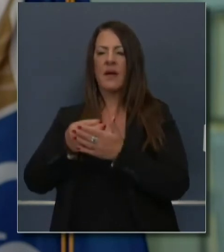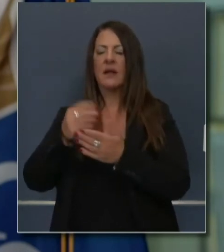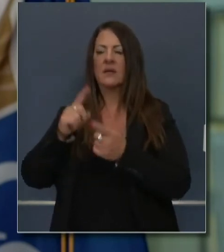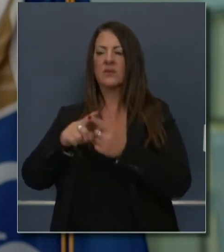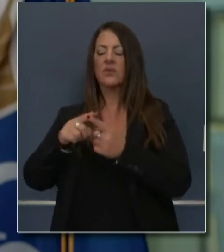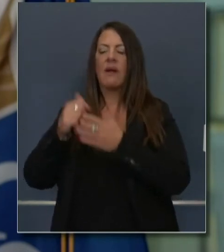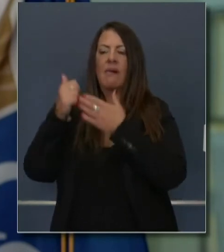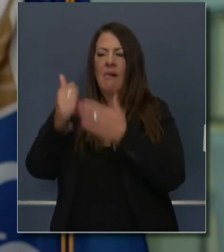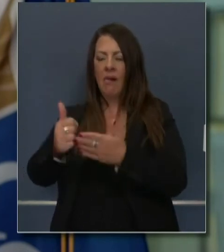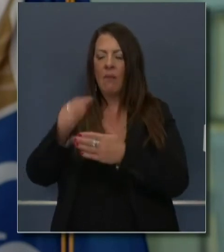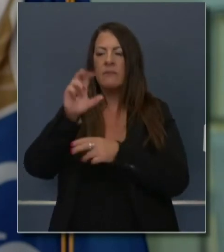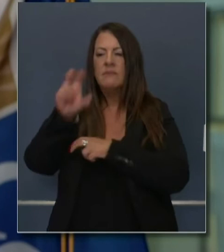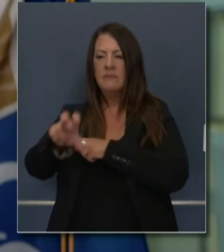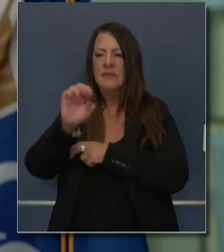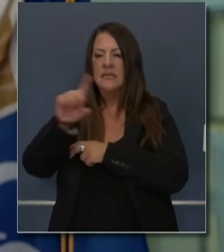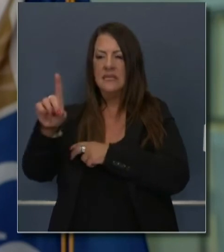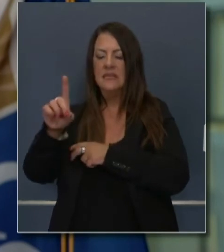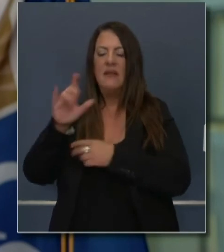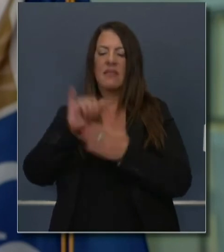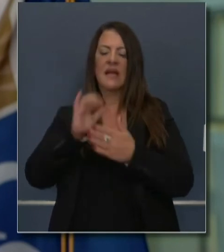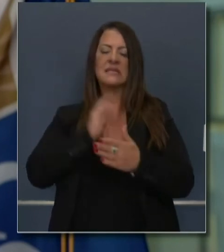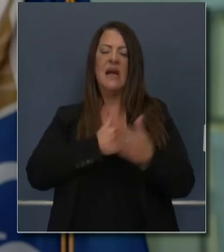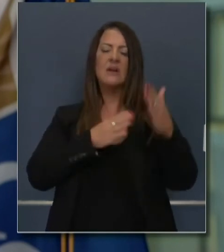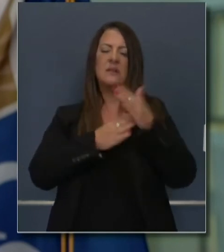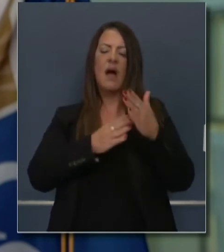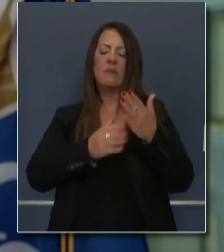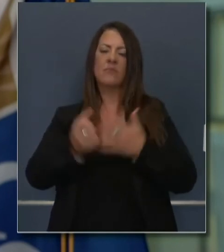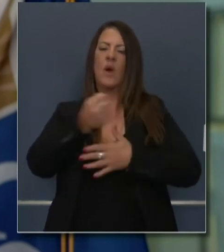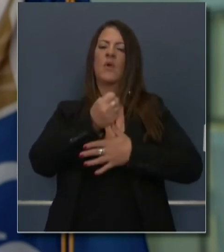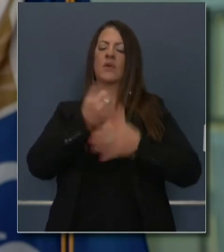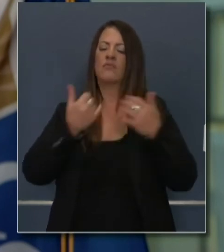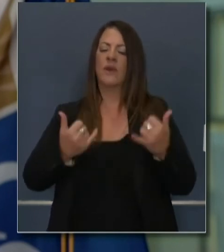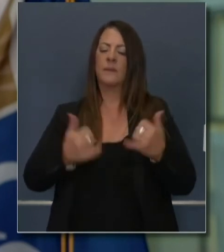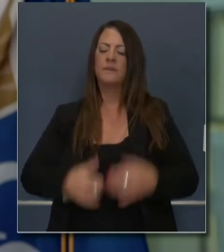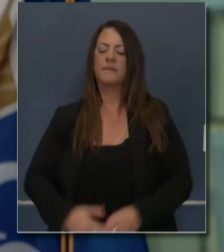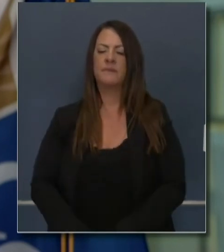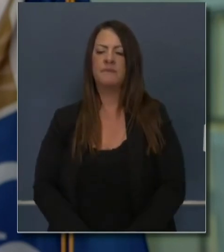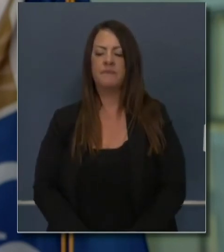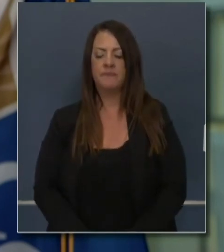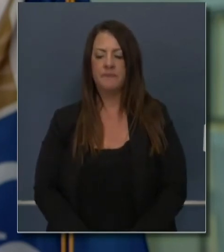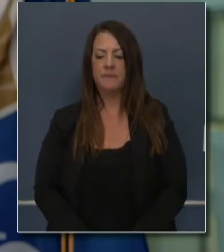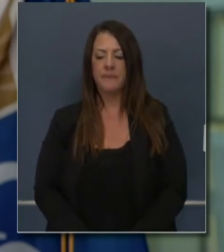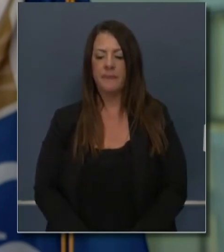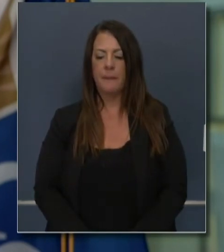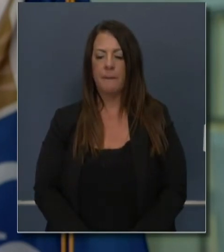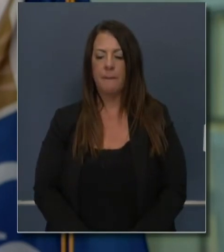of this administration. Final question, Angela Hart, Kaiser Health News.